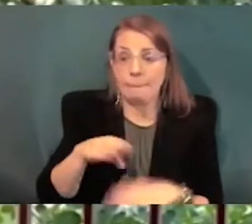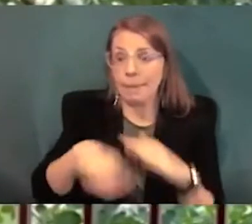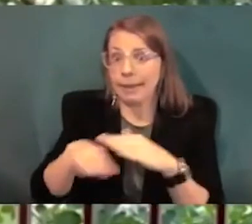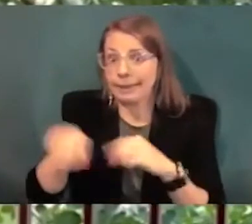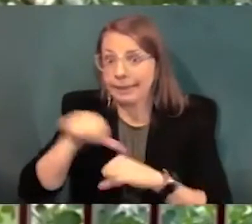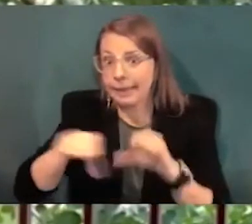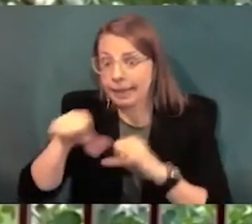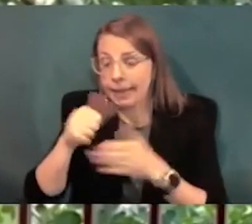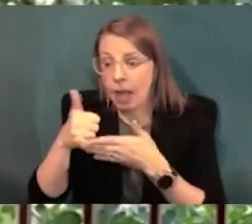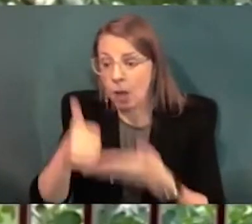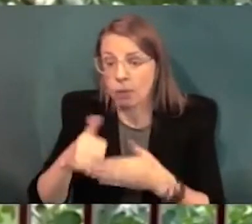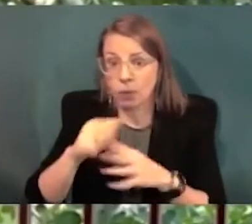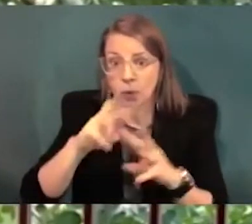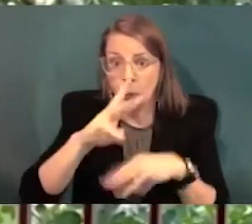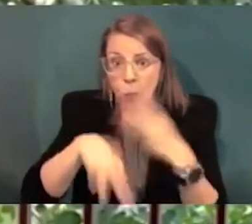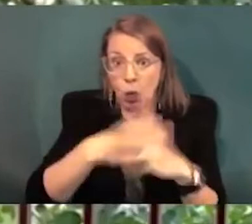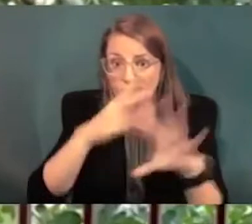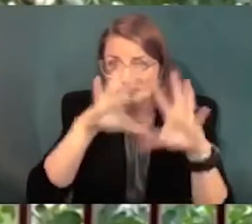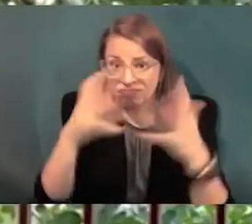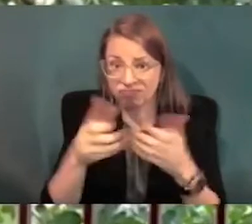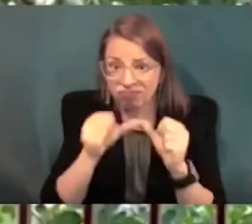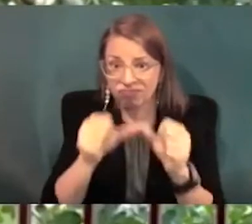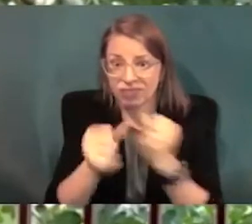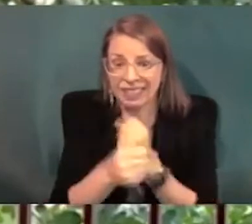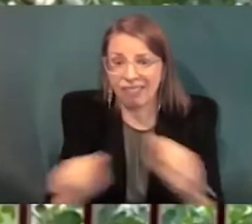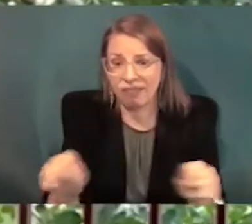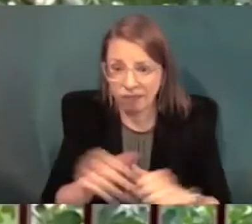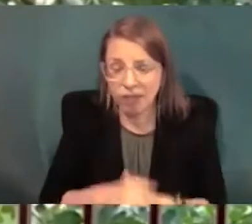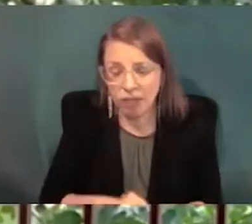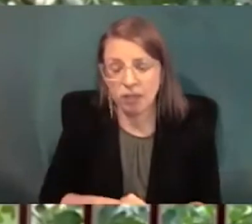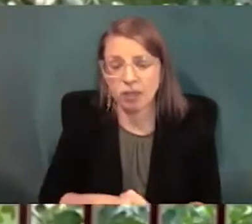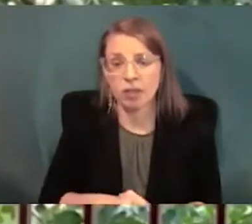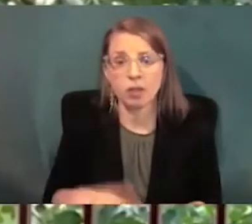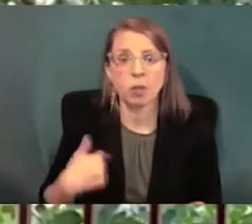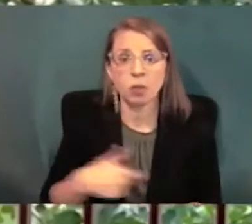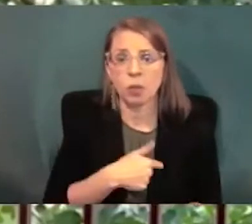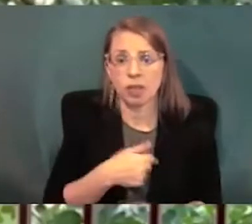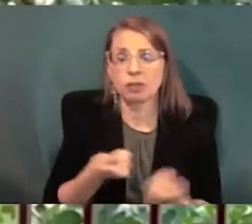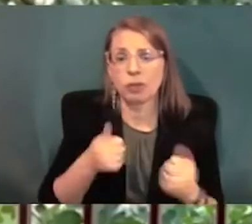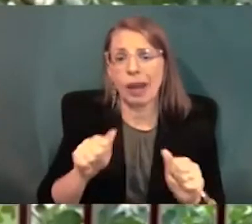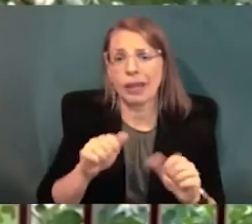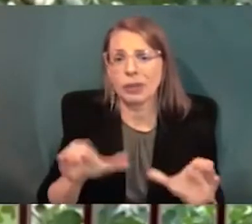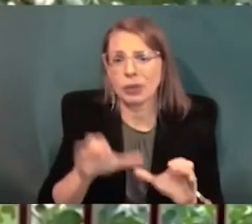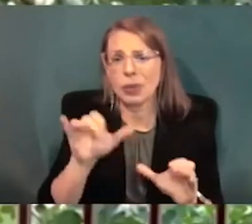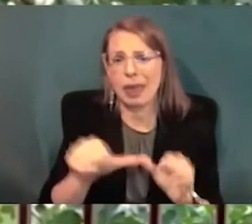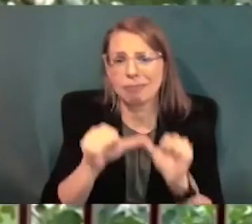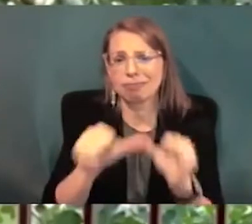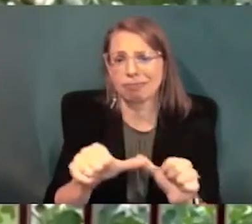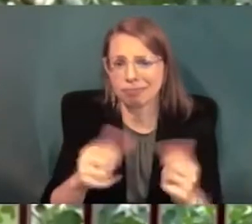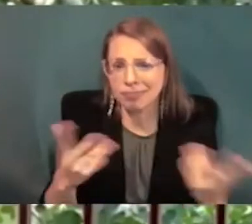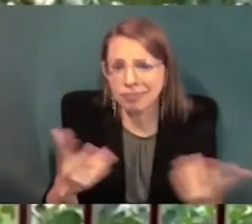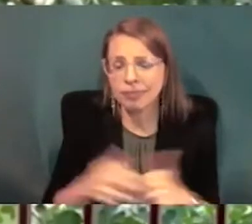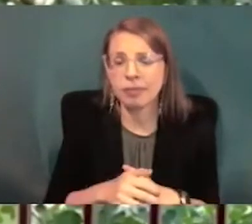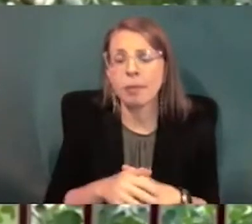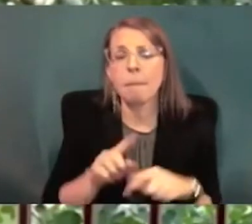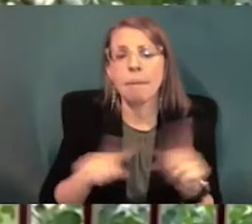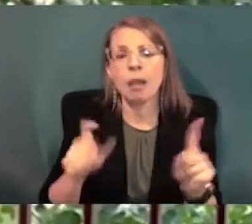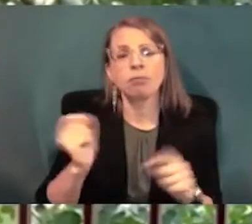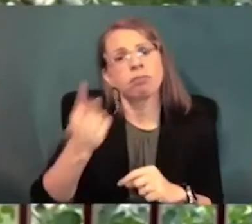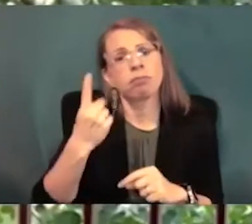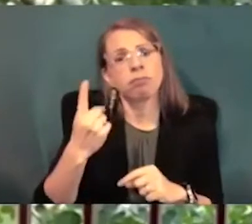the world to keep people safe. We know that we are just trying to do that. But we understand also some of